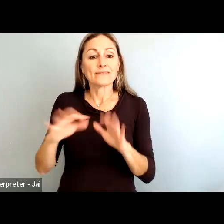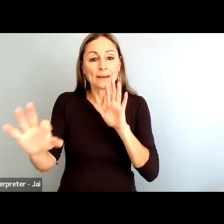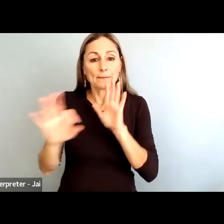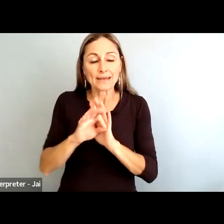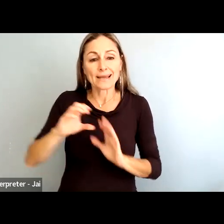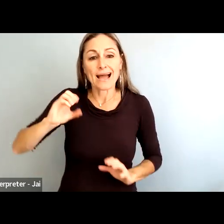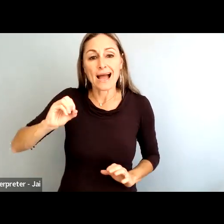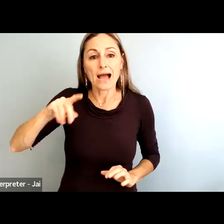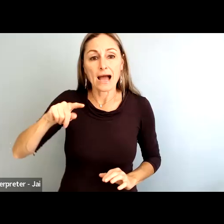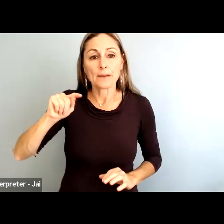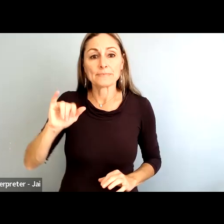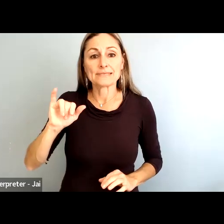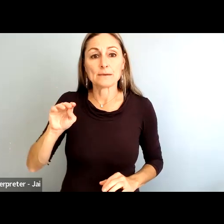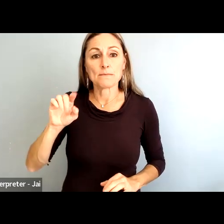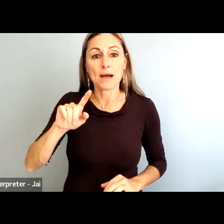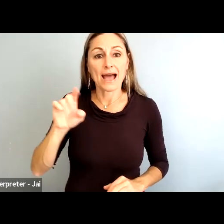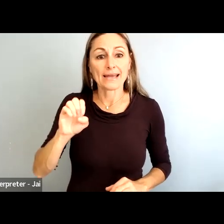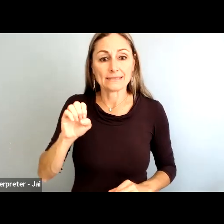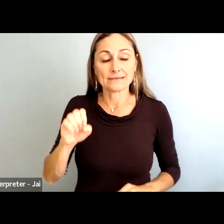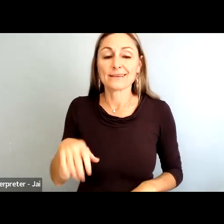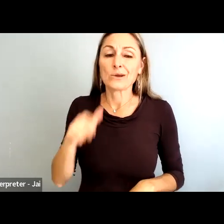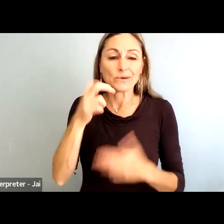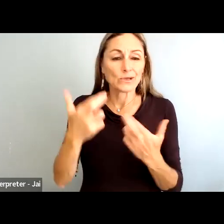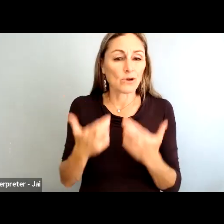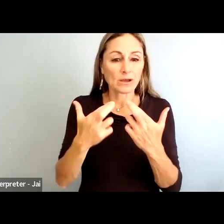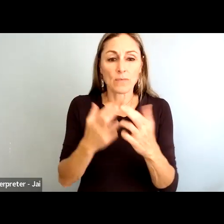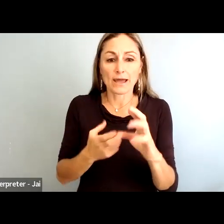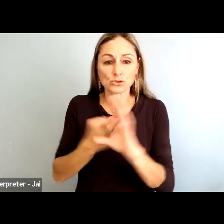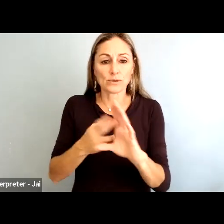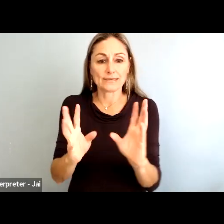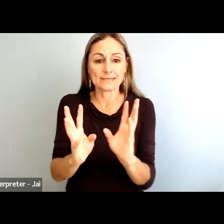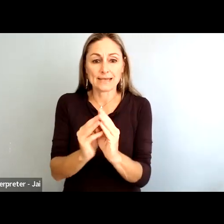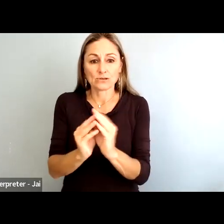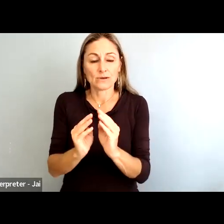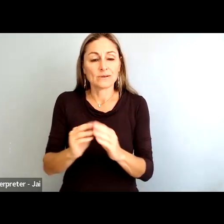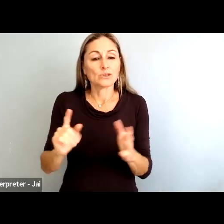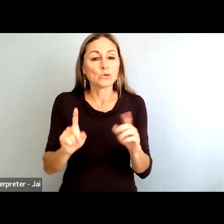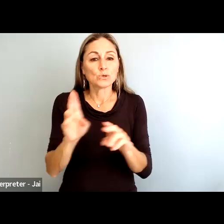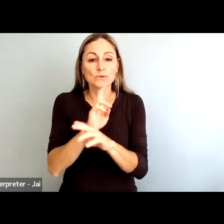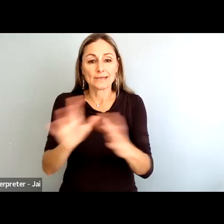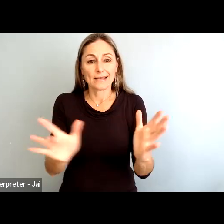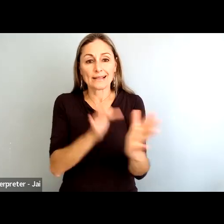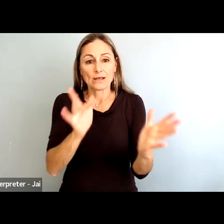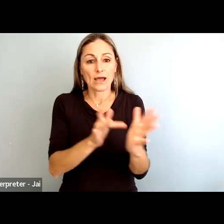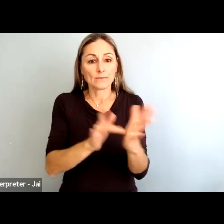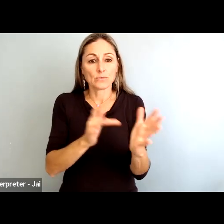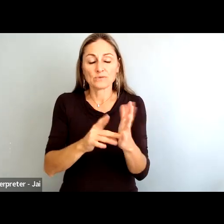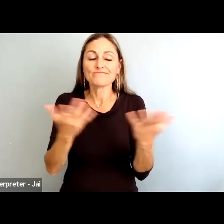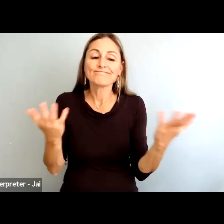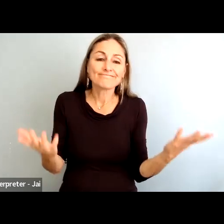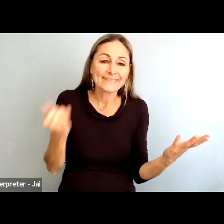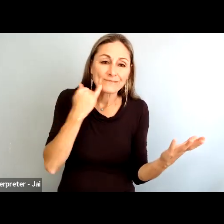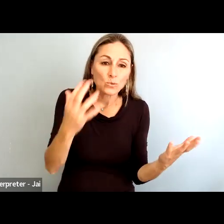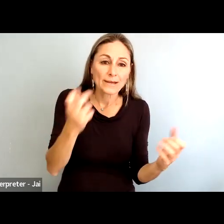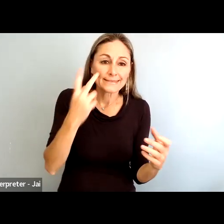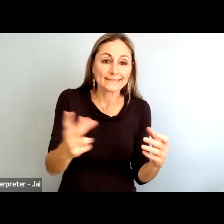as well. We don't recommend joining sessions by mobile or tablet if you want to see the interpreters and the PowerPoint at the same